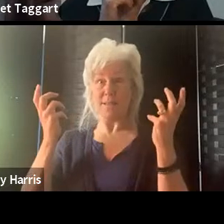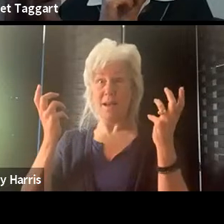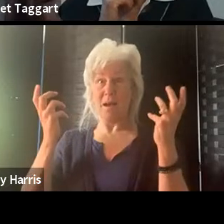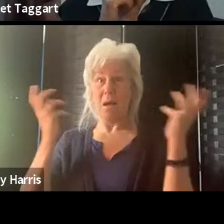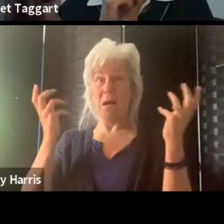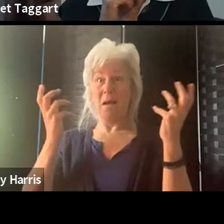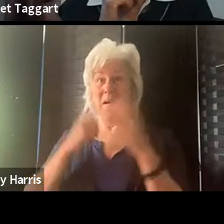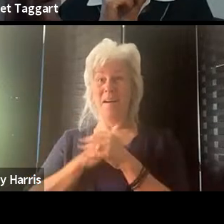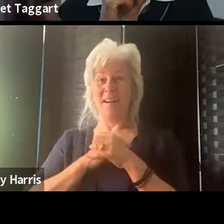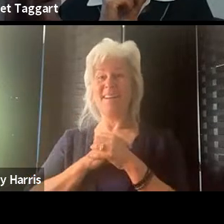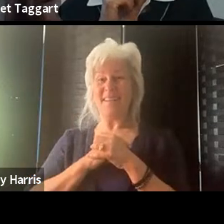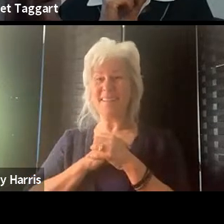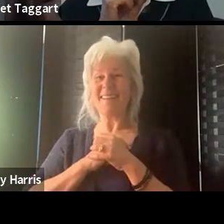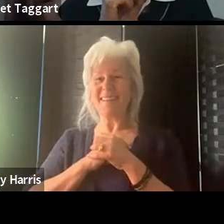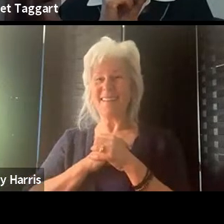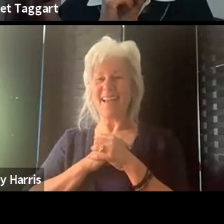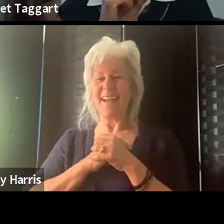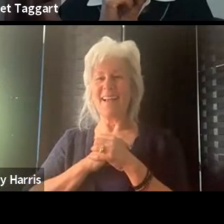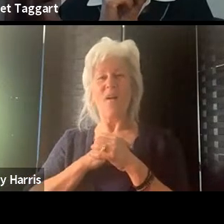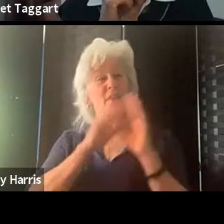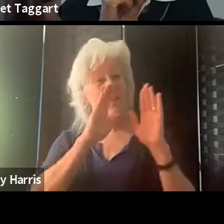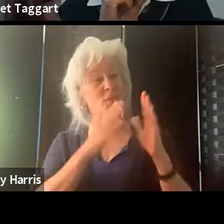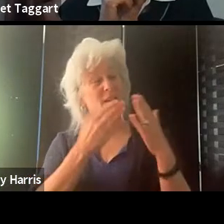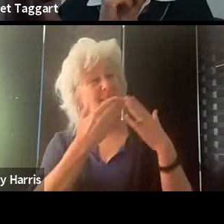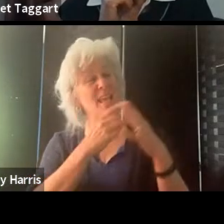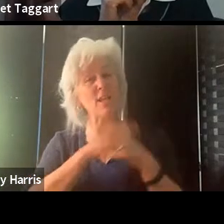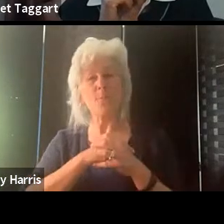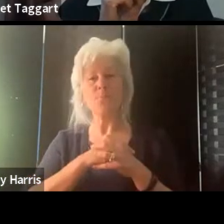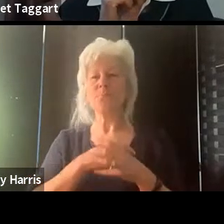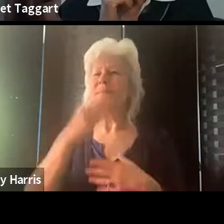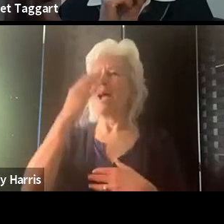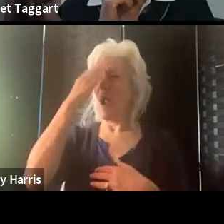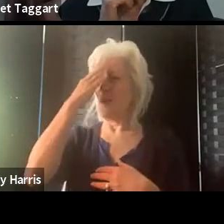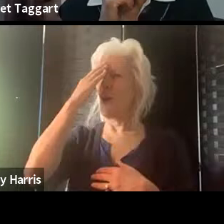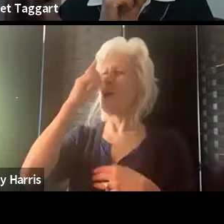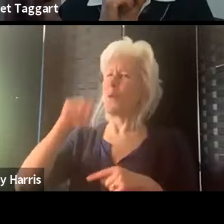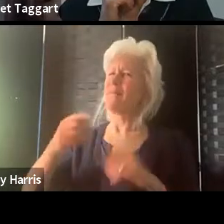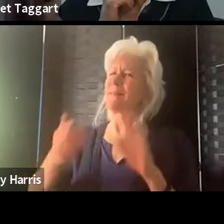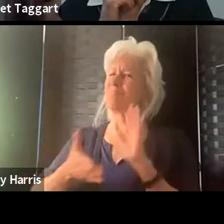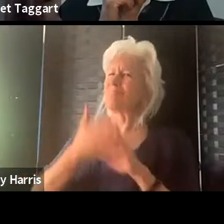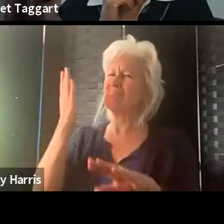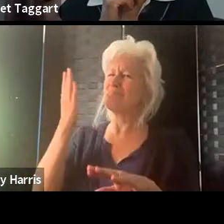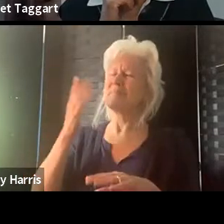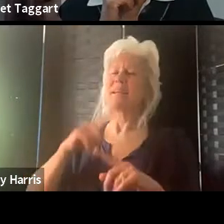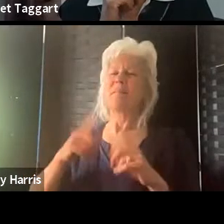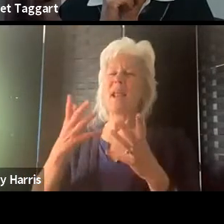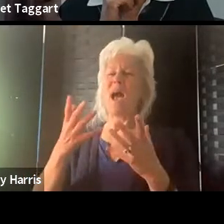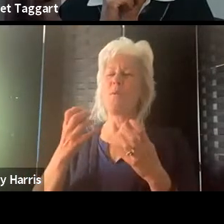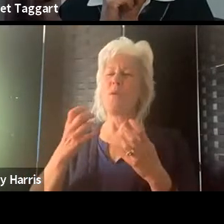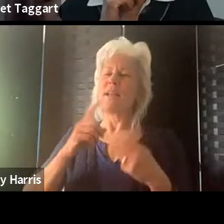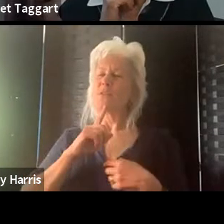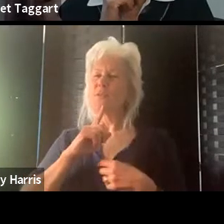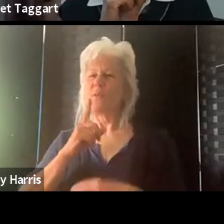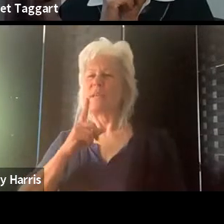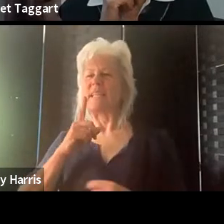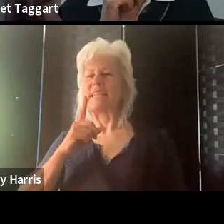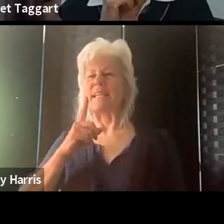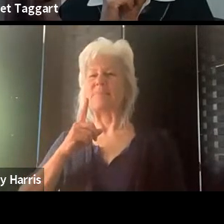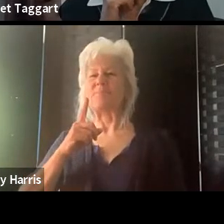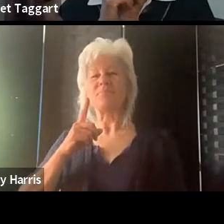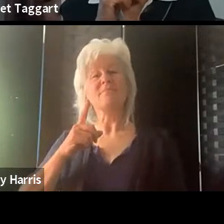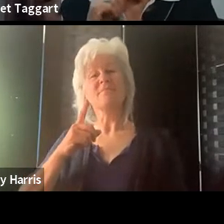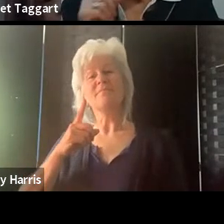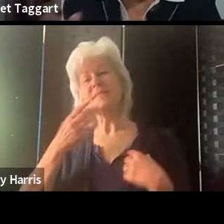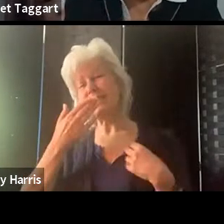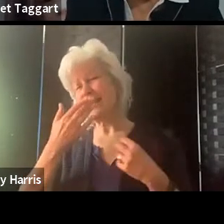That's wonderful. Thank you. Well, I know you can't stay on for too long, but want to just really, show our thanks